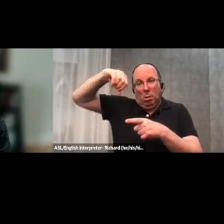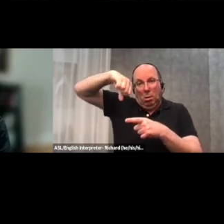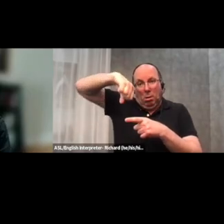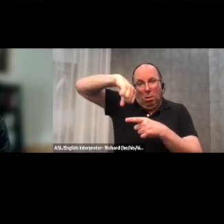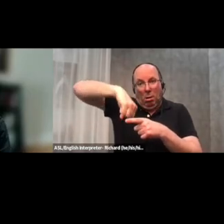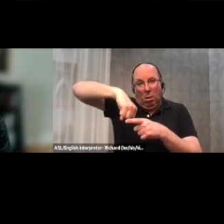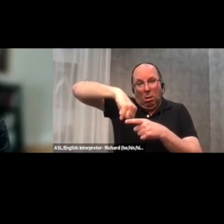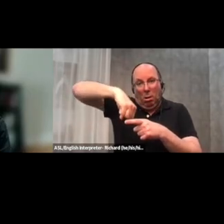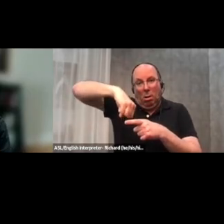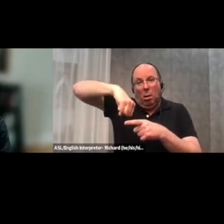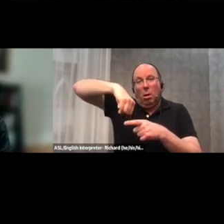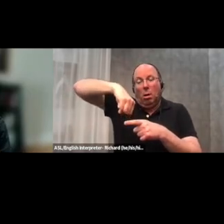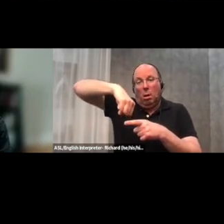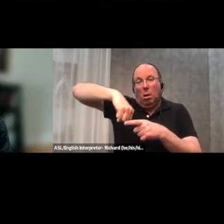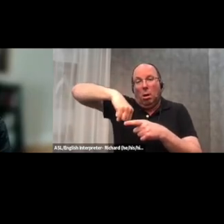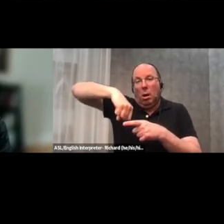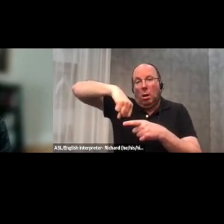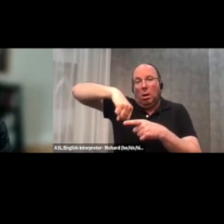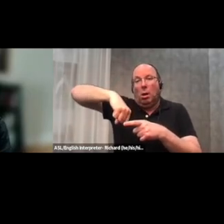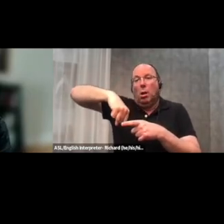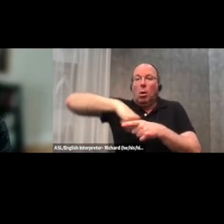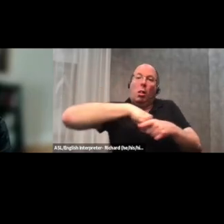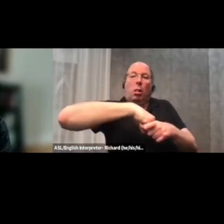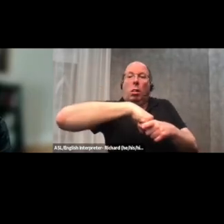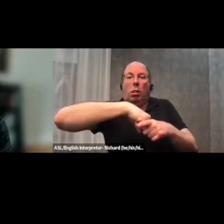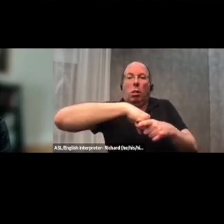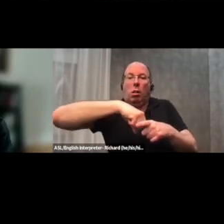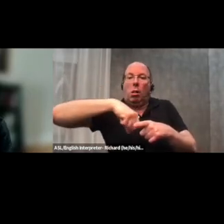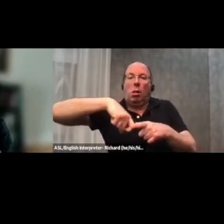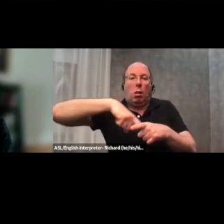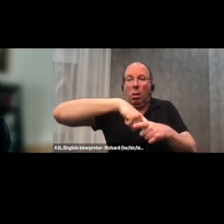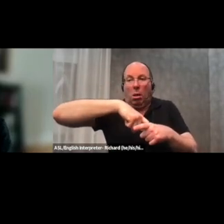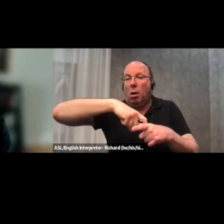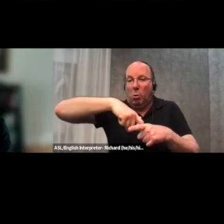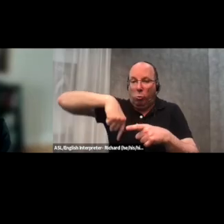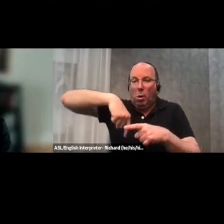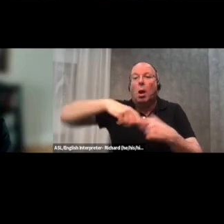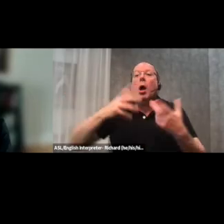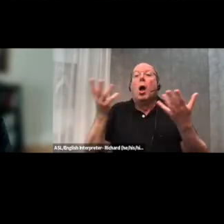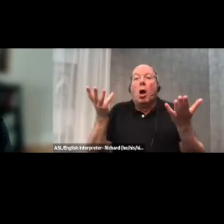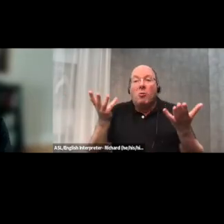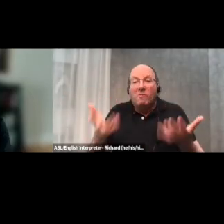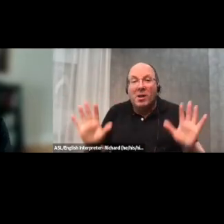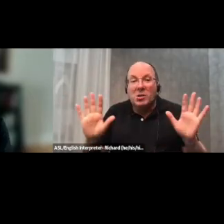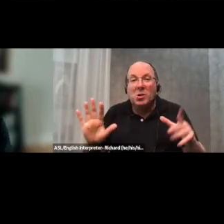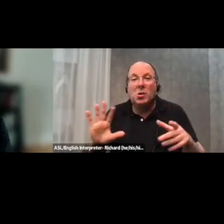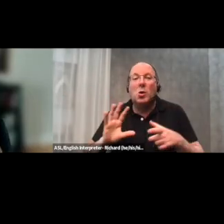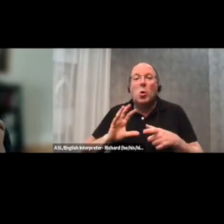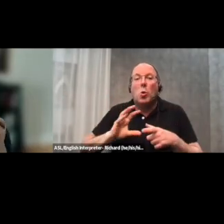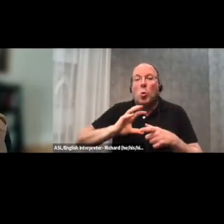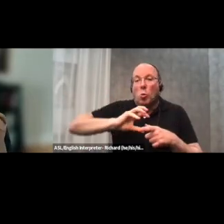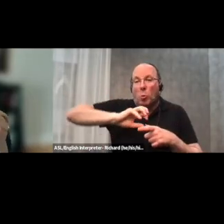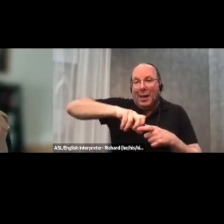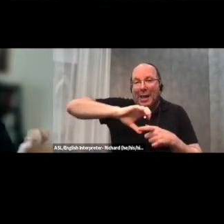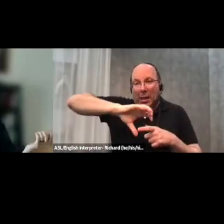to the side of the internal condom. So when we're done, we twist it, pull it out,